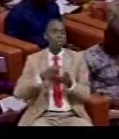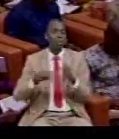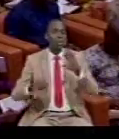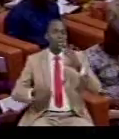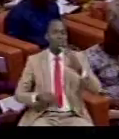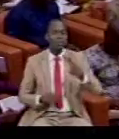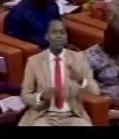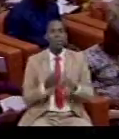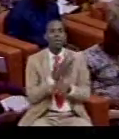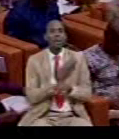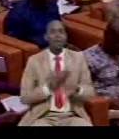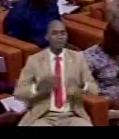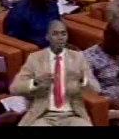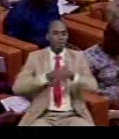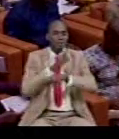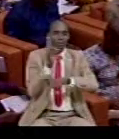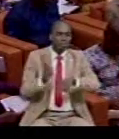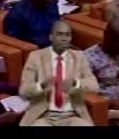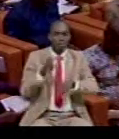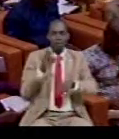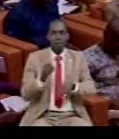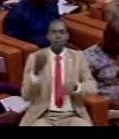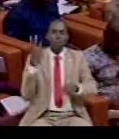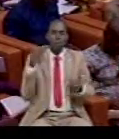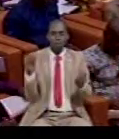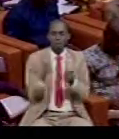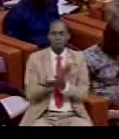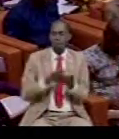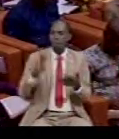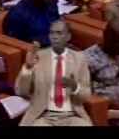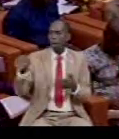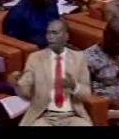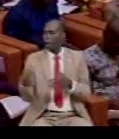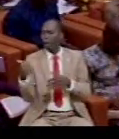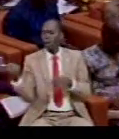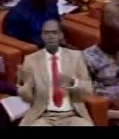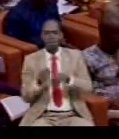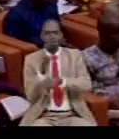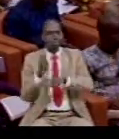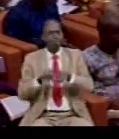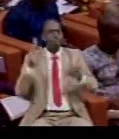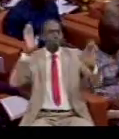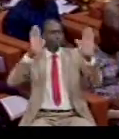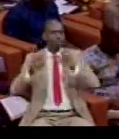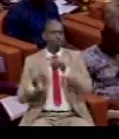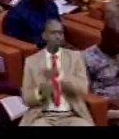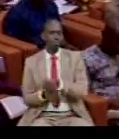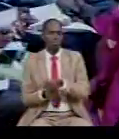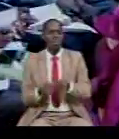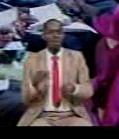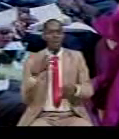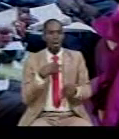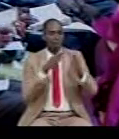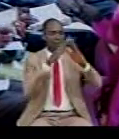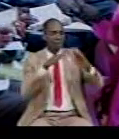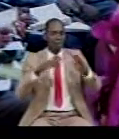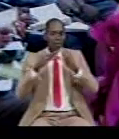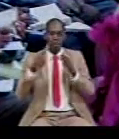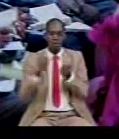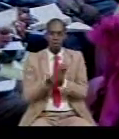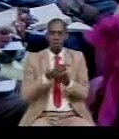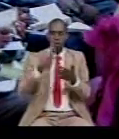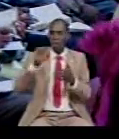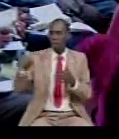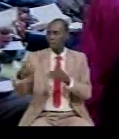says, a nation was destroyed of nation, trouble, and city destroyed of city,